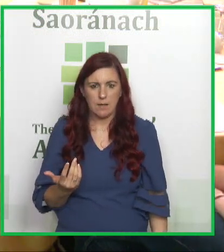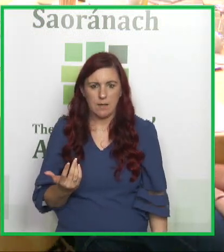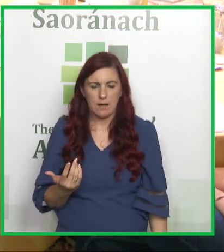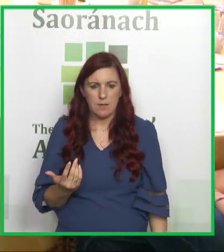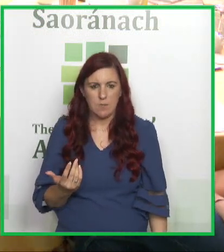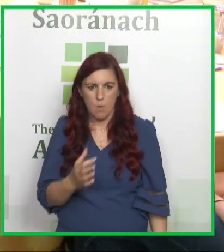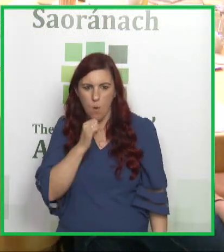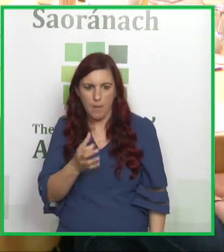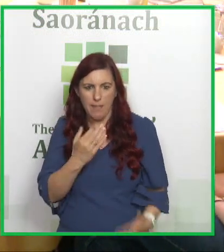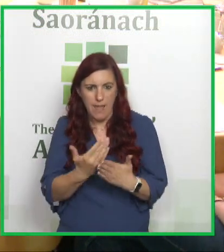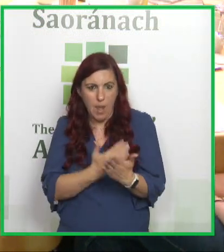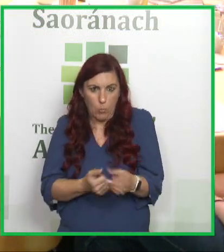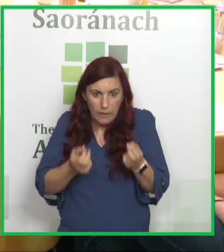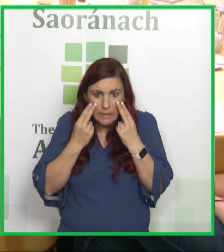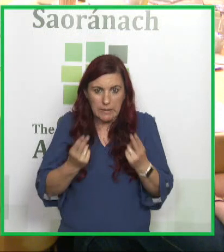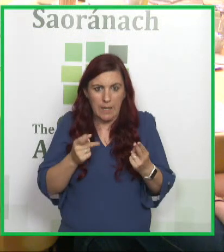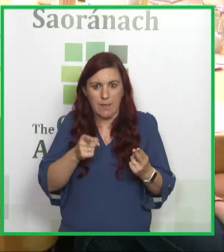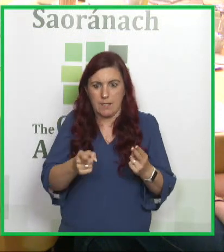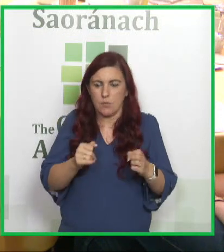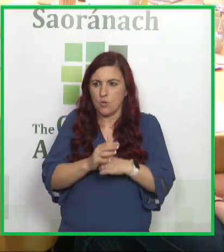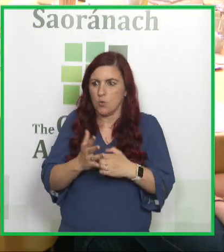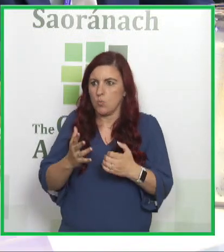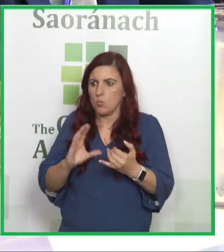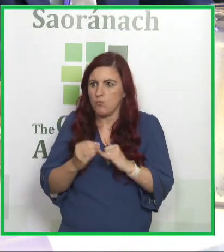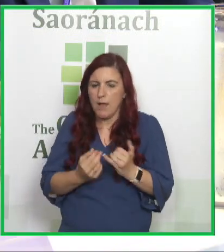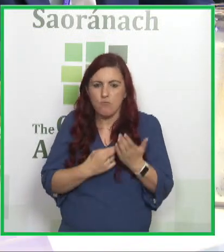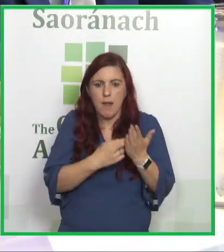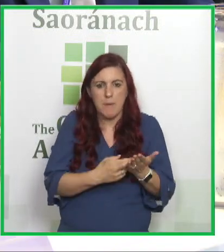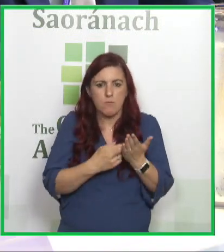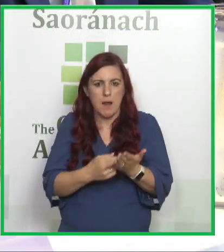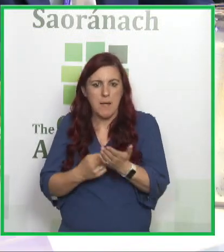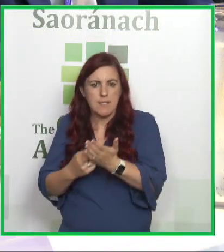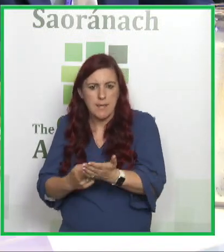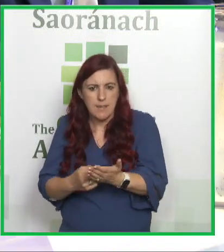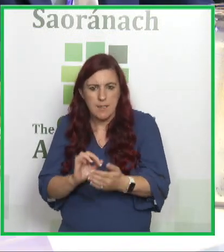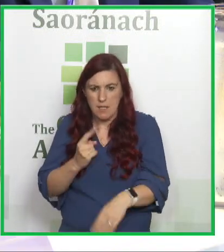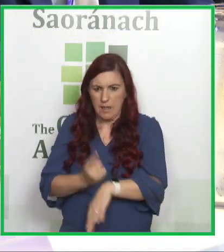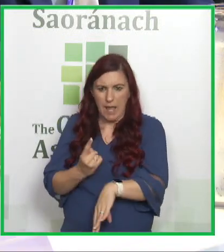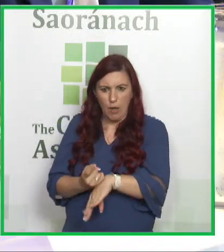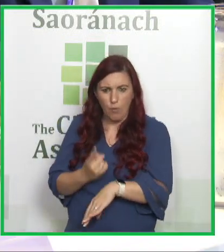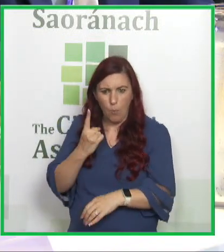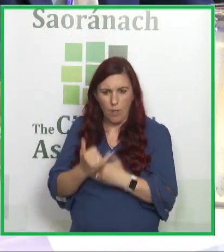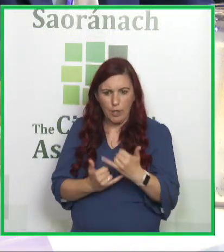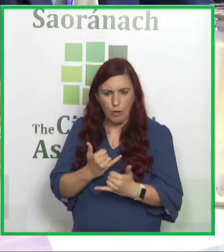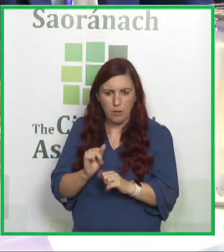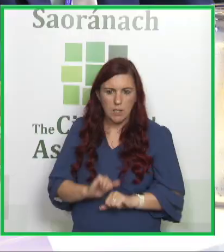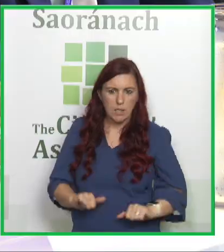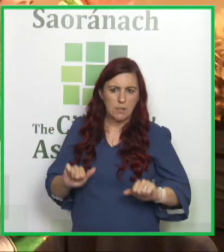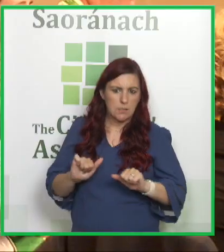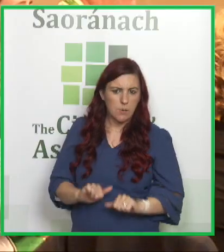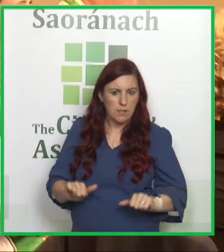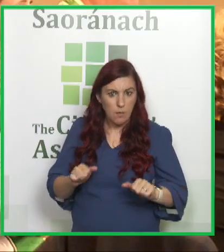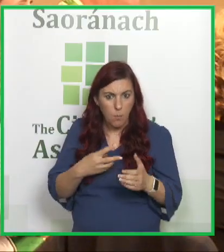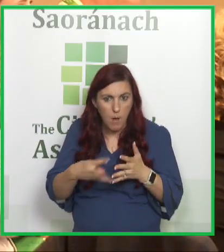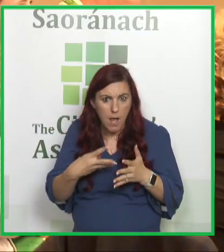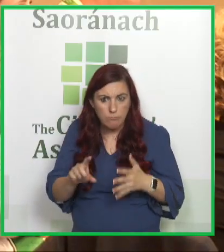we really, if we're really going to be coming back with recommendations, if there has been something in the pipeline for the last year, and it, when will it